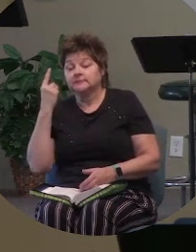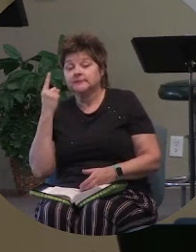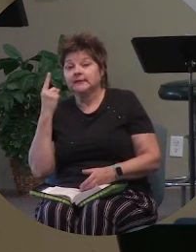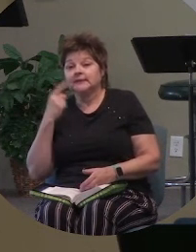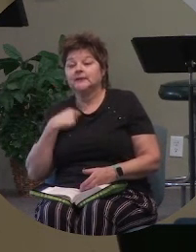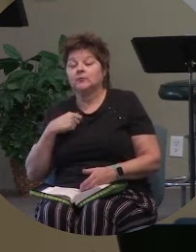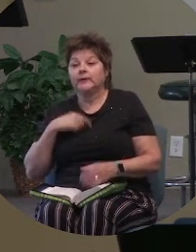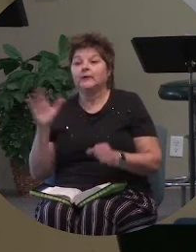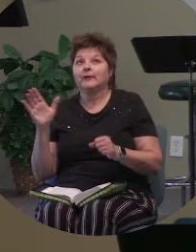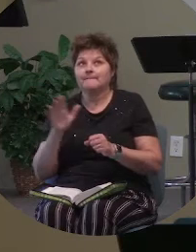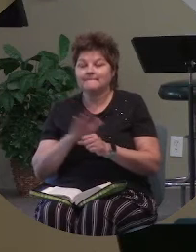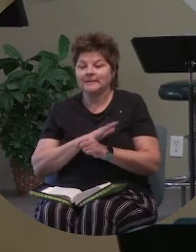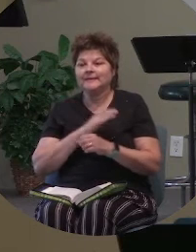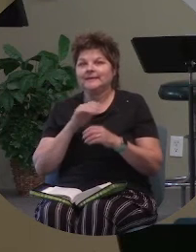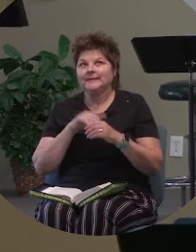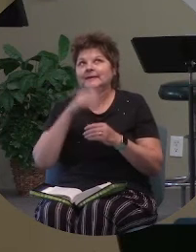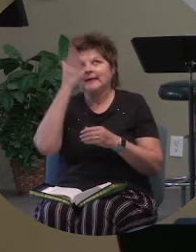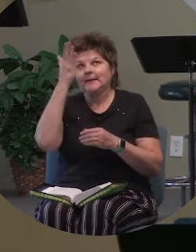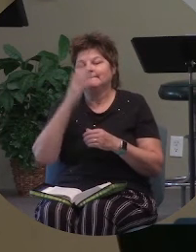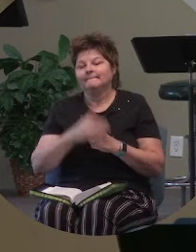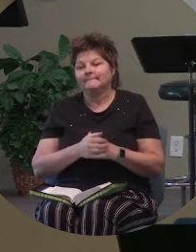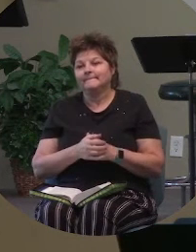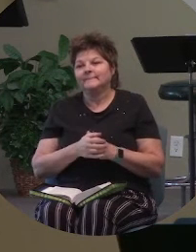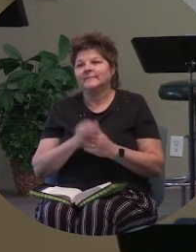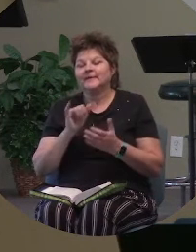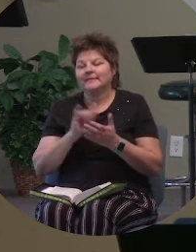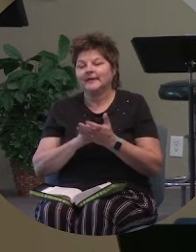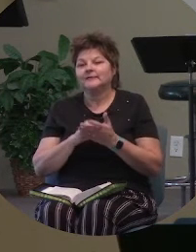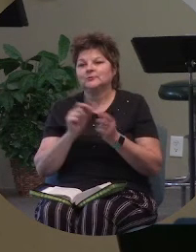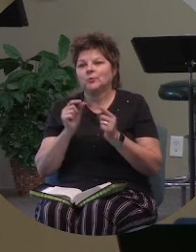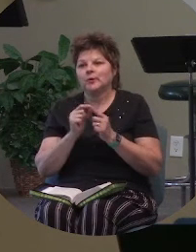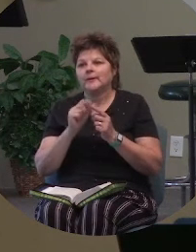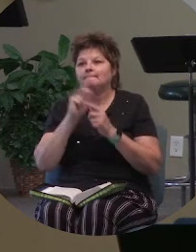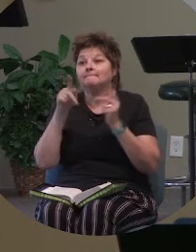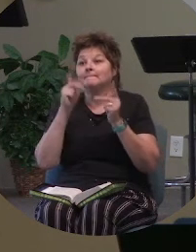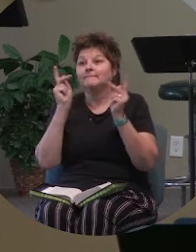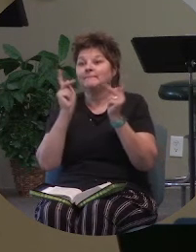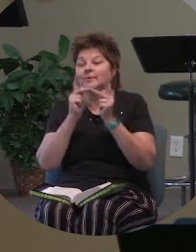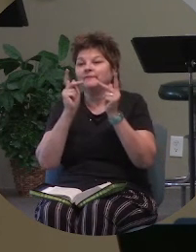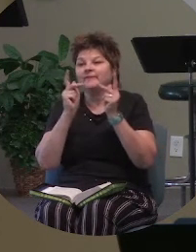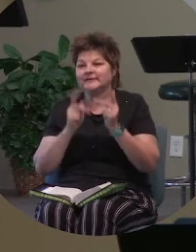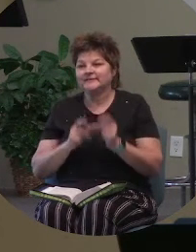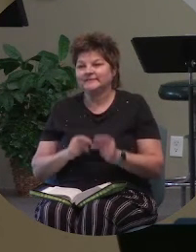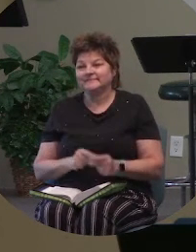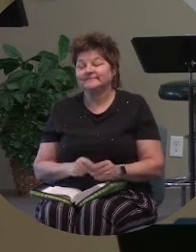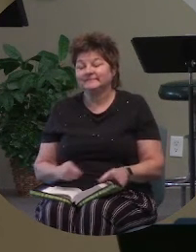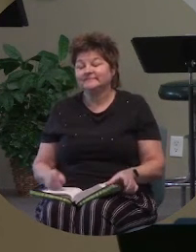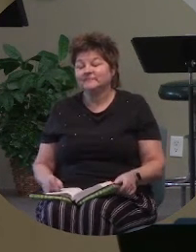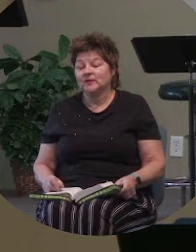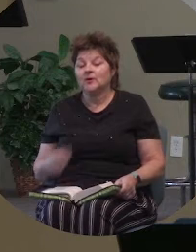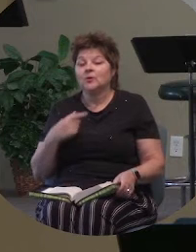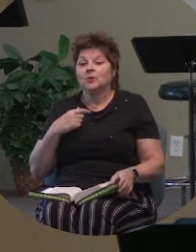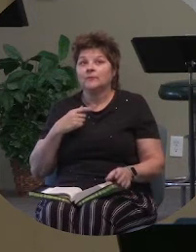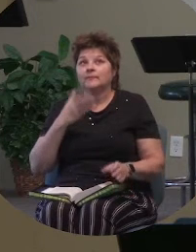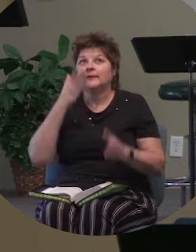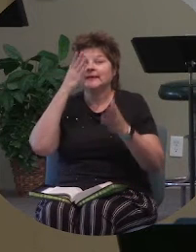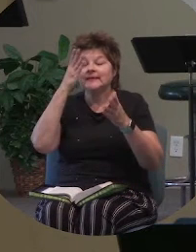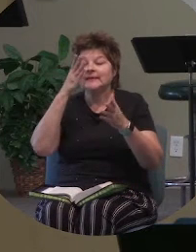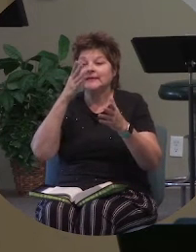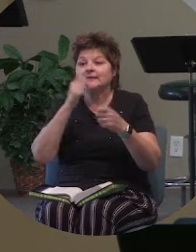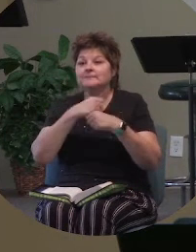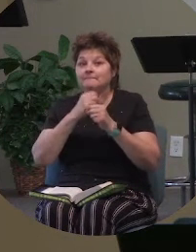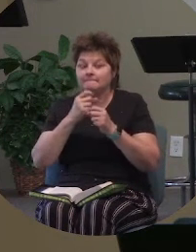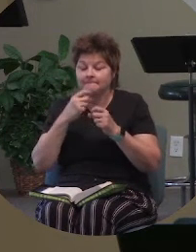we're complete in him. That's the word perfect in this connotation, is that he's perfected